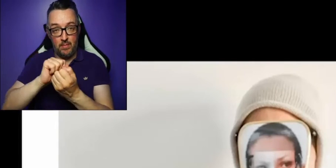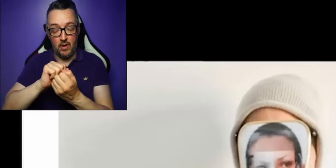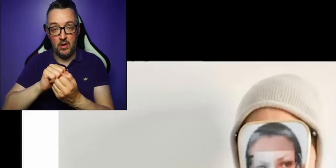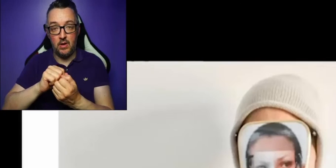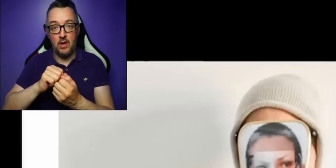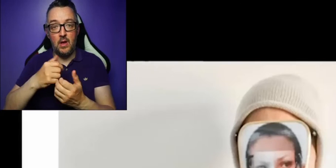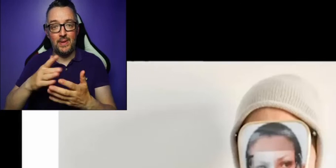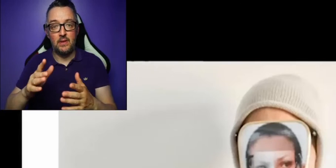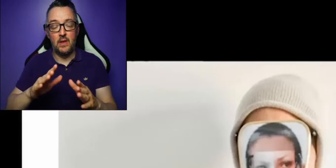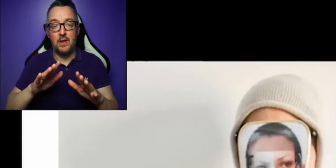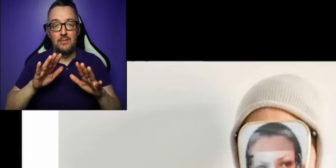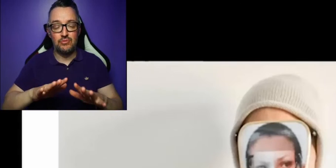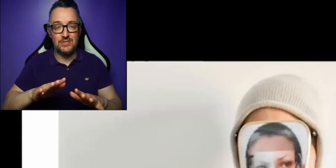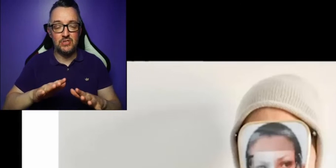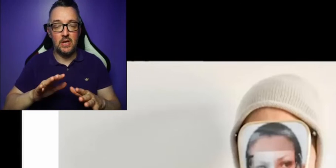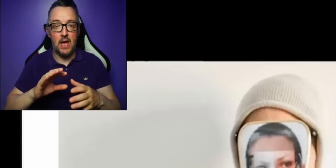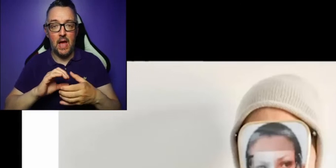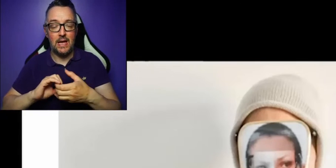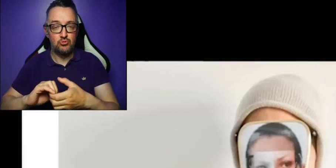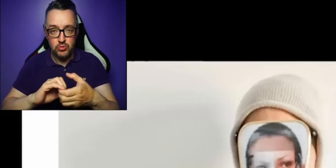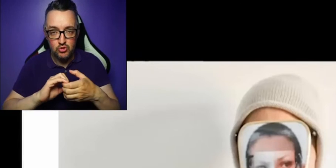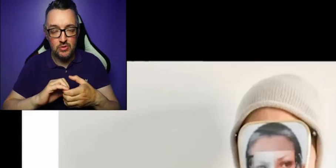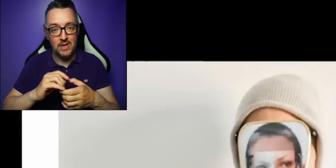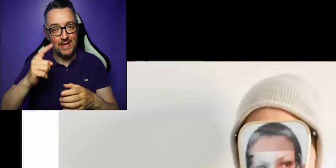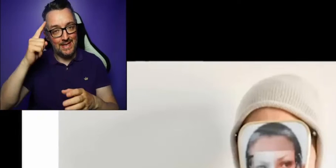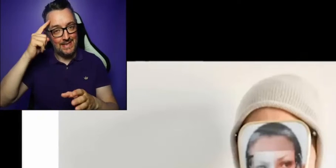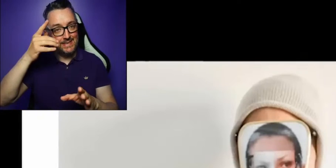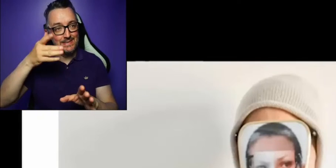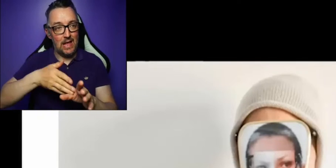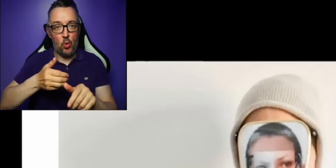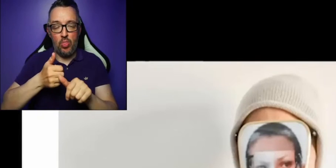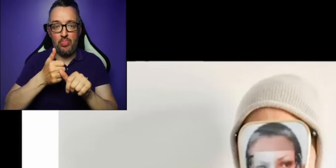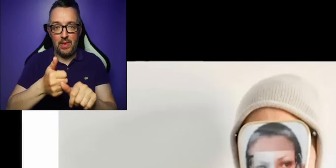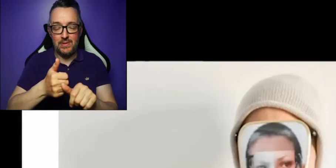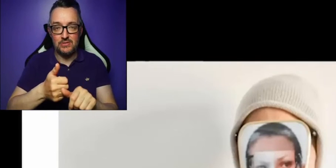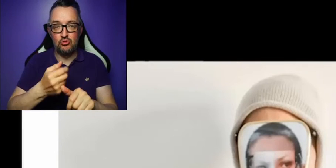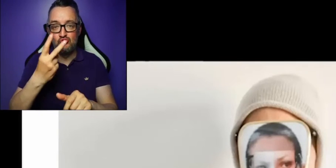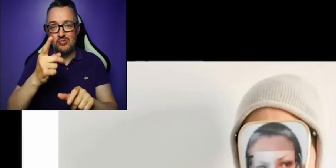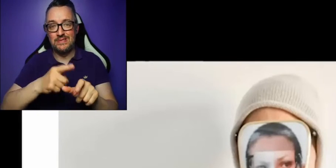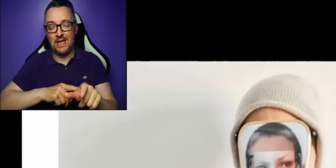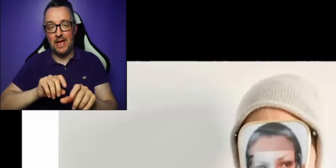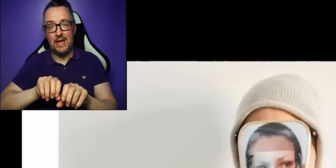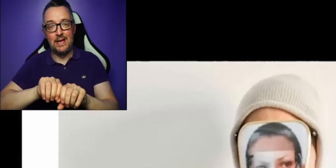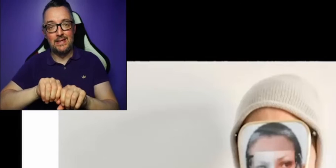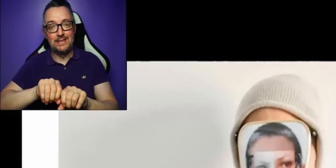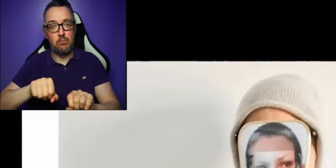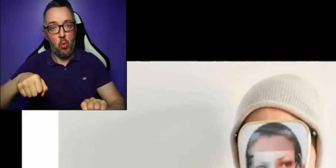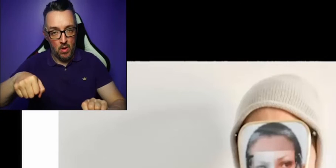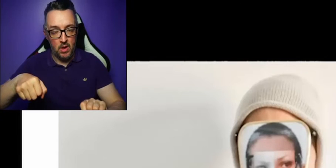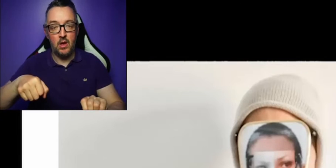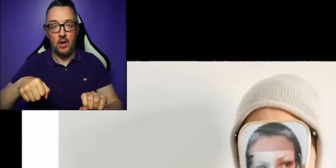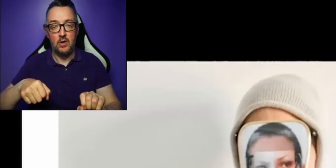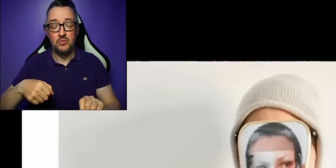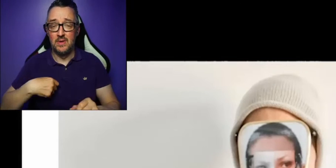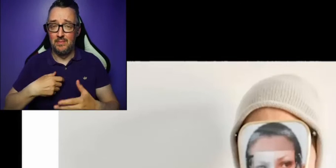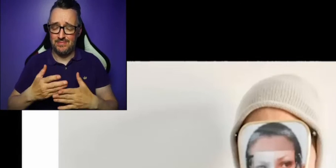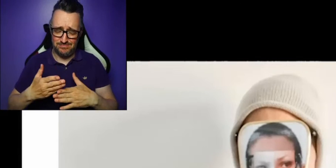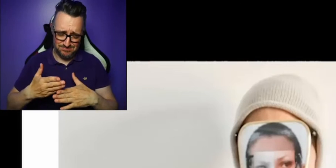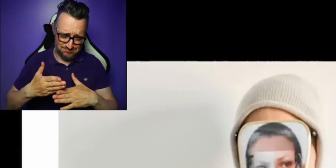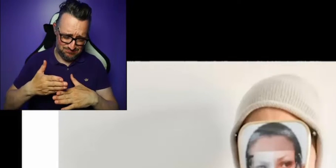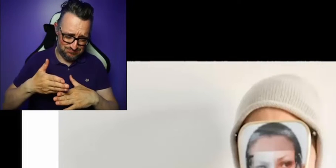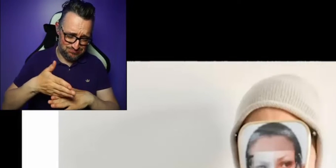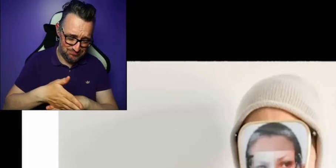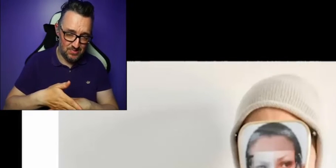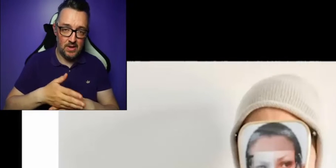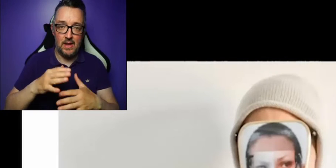a British Association of Psychotherapists 2-year counselling diploma as well. So I've worked really hard